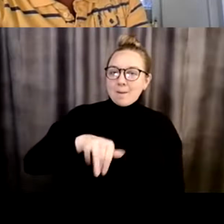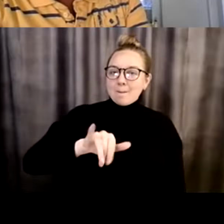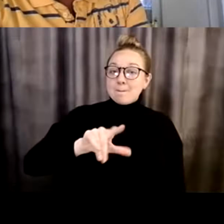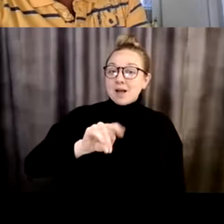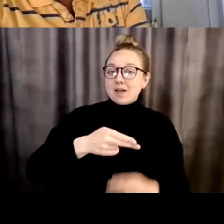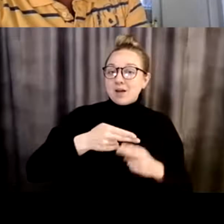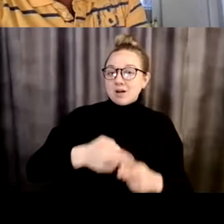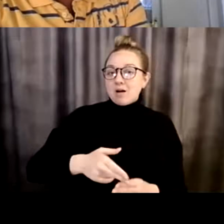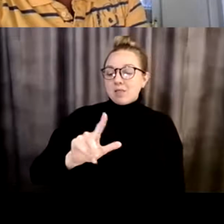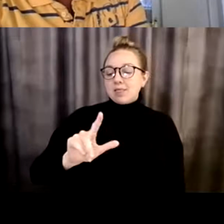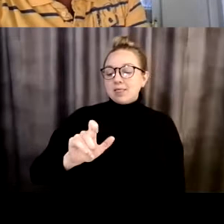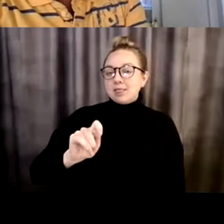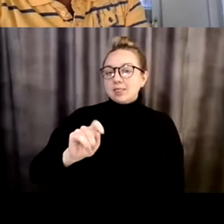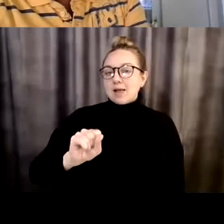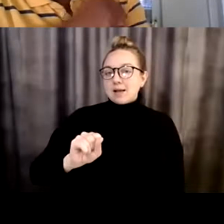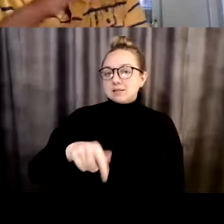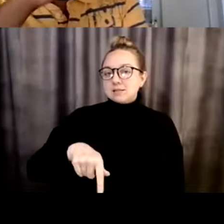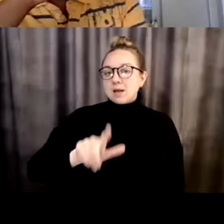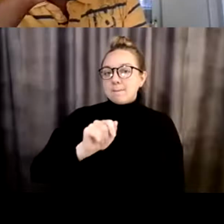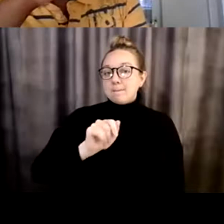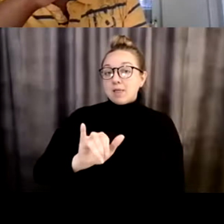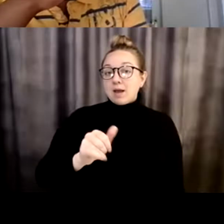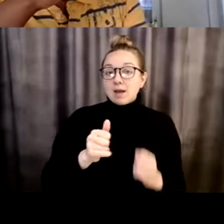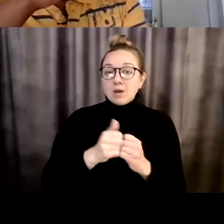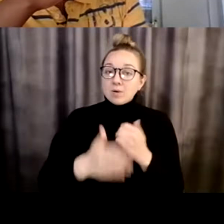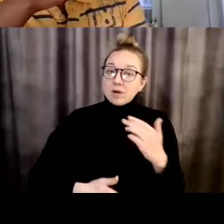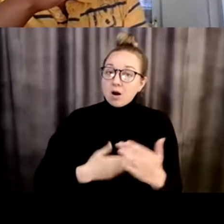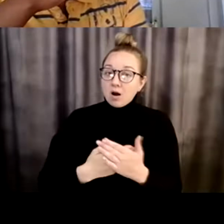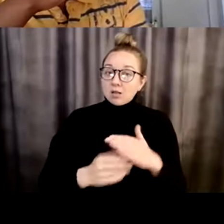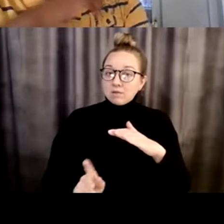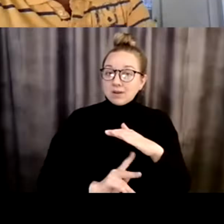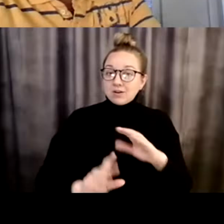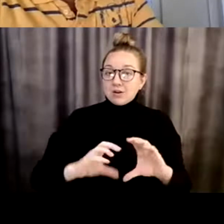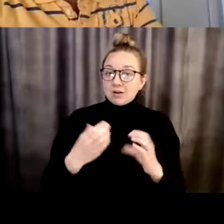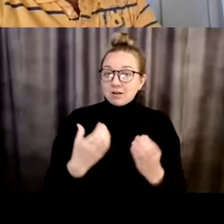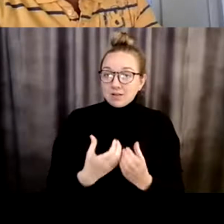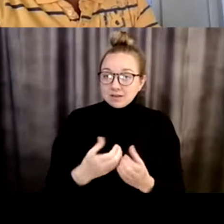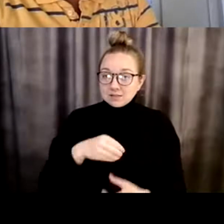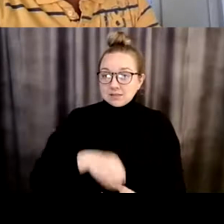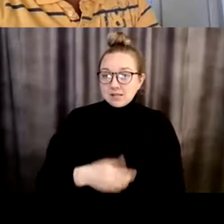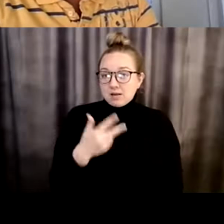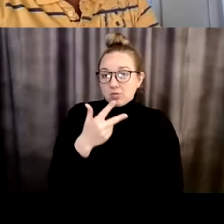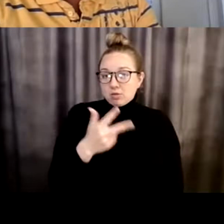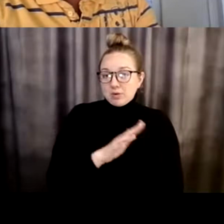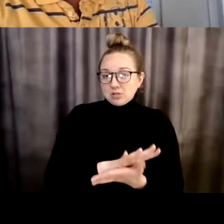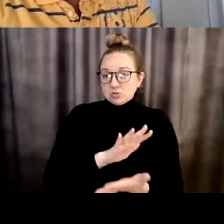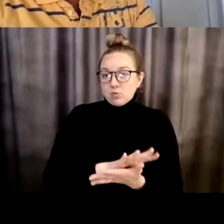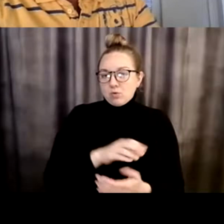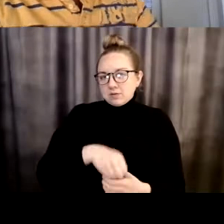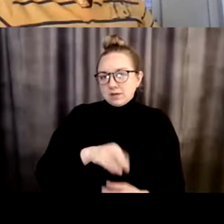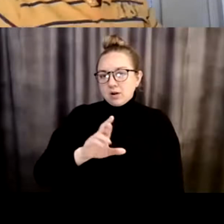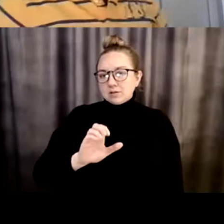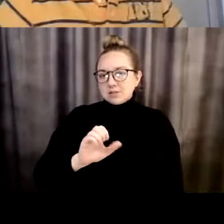with all of the kindergarten classes in three RCSD schools, and